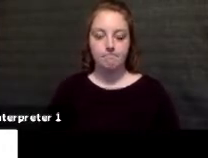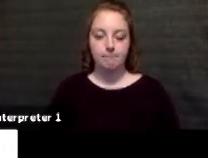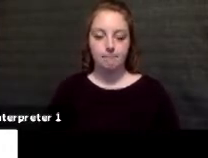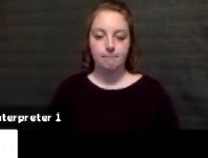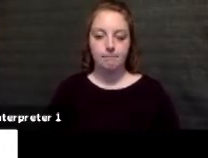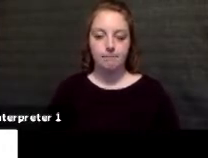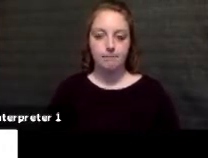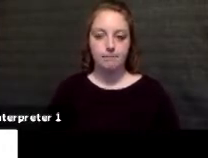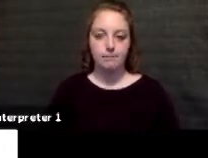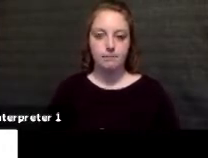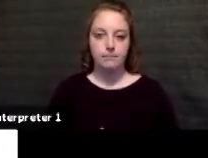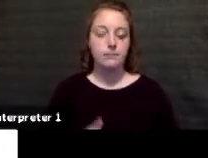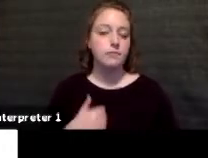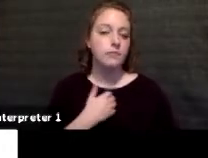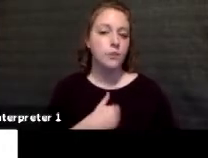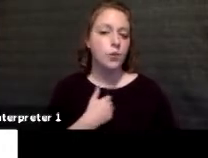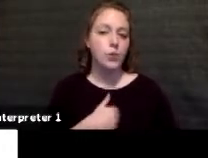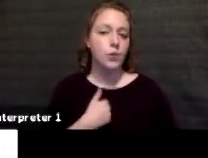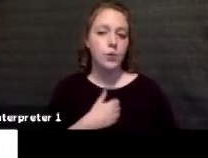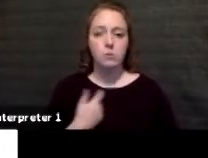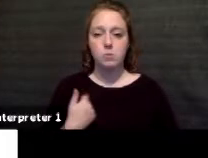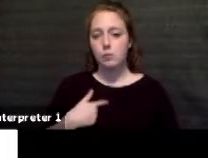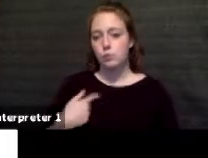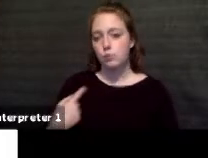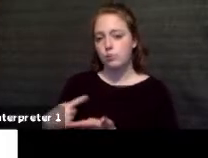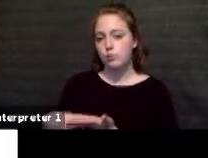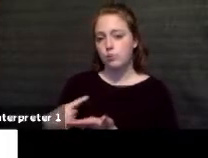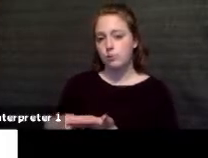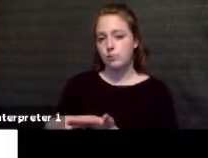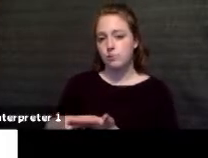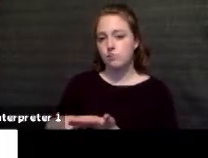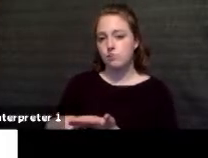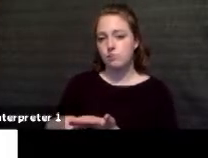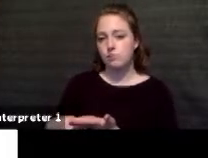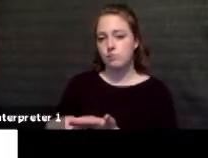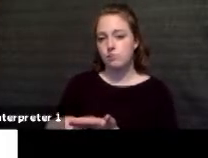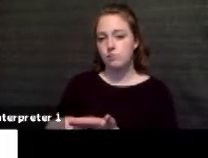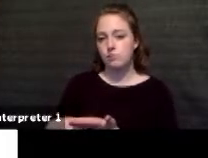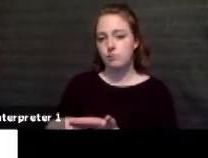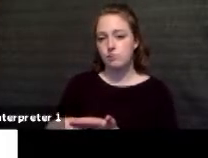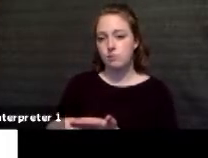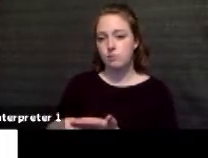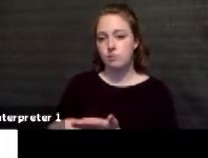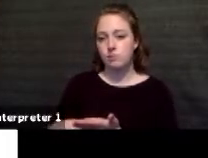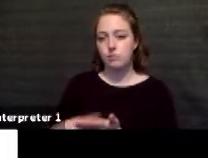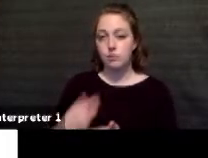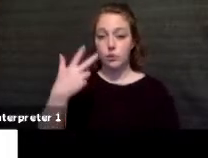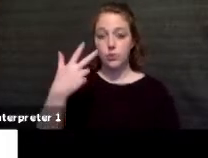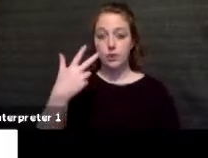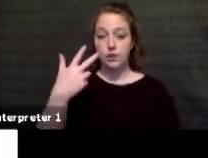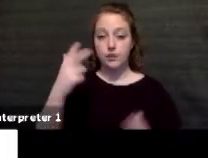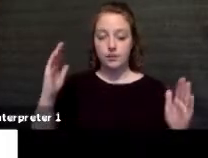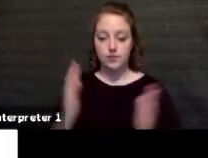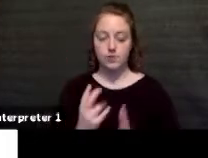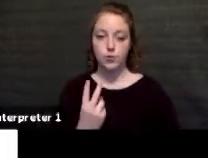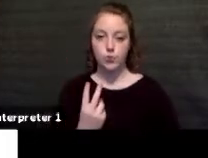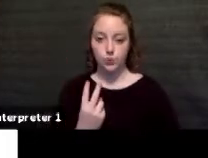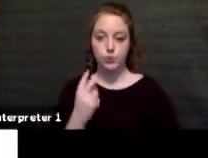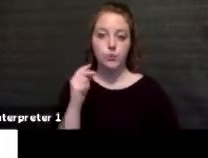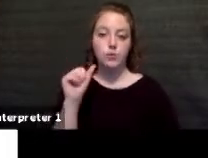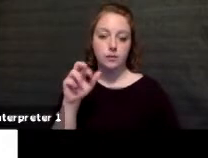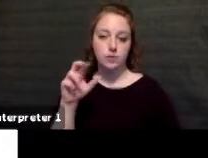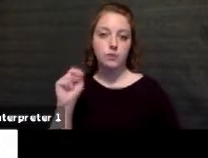I'm sorry. The, uh, we were talking about, uh, three to two and Aaron's comment, correct?